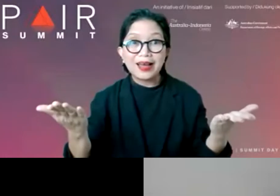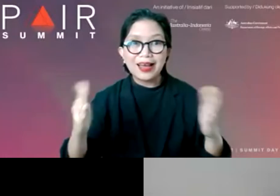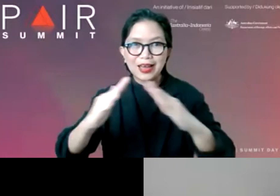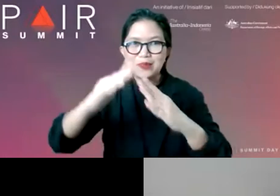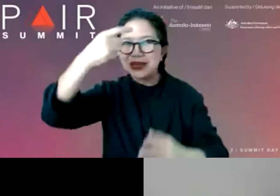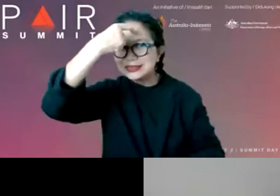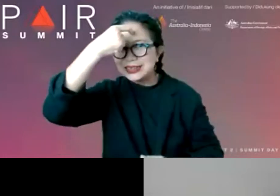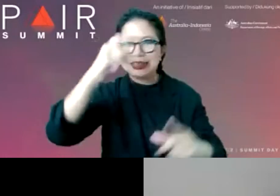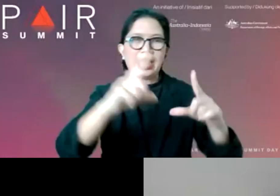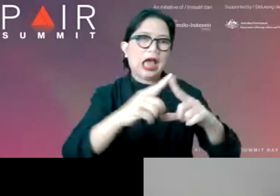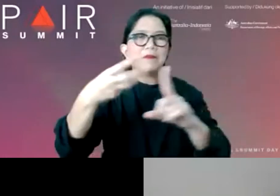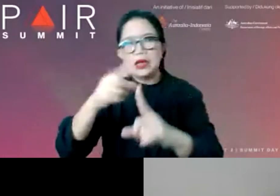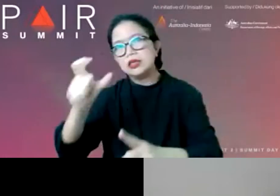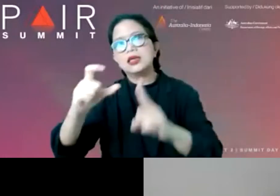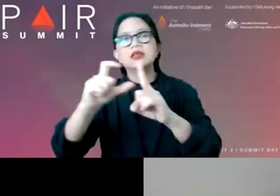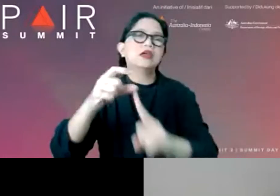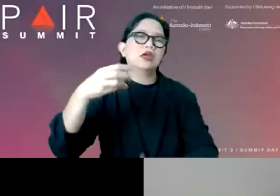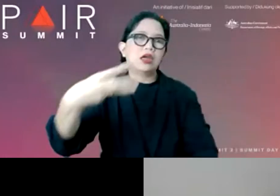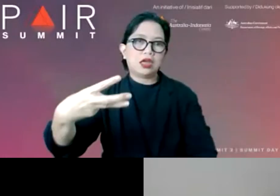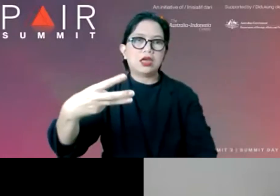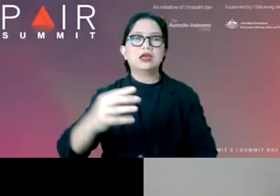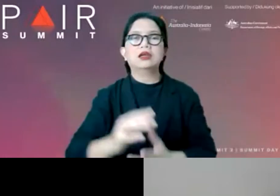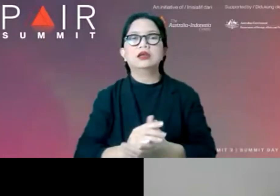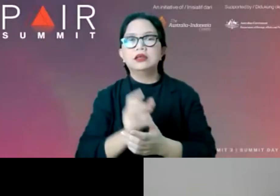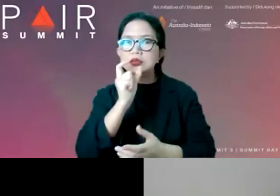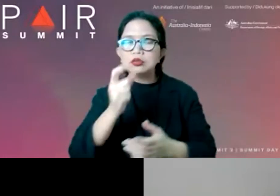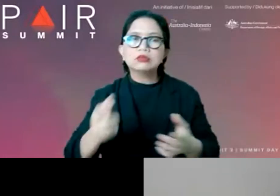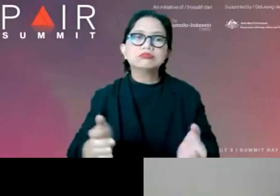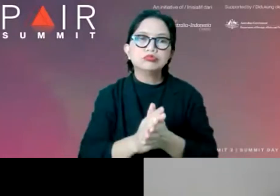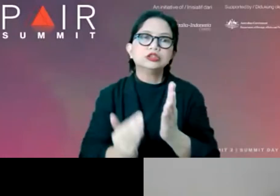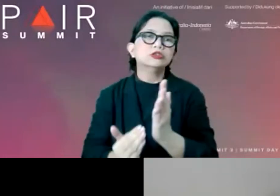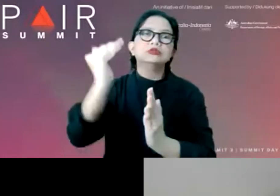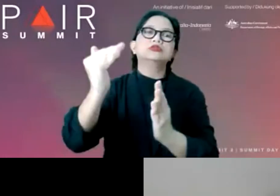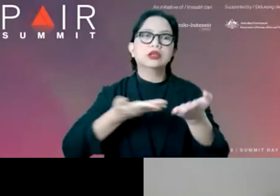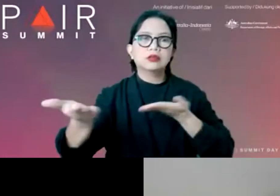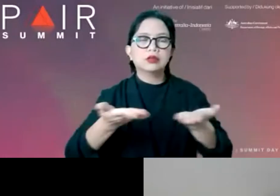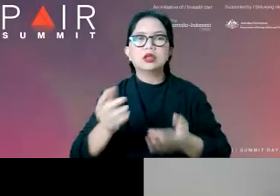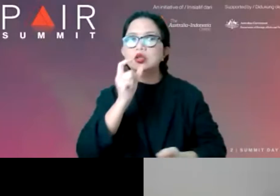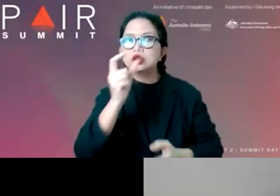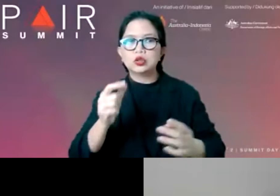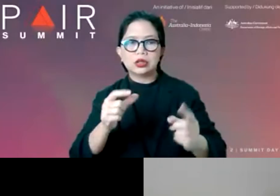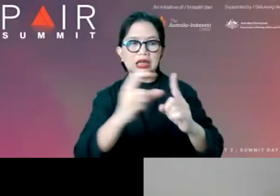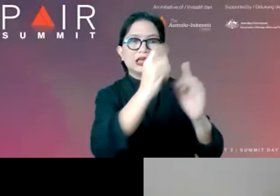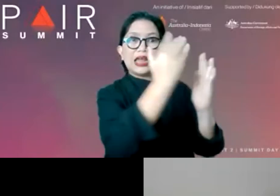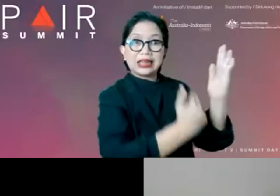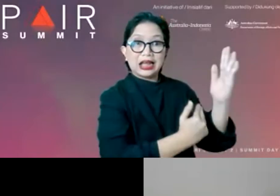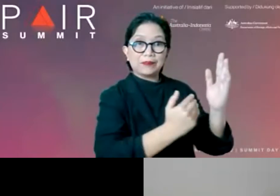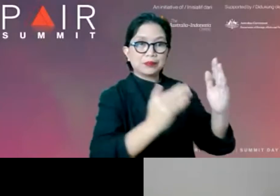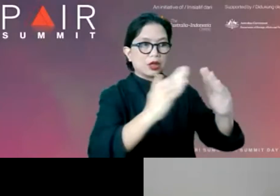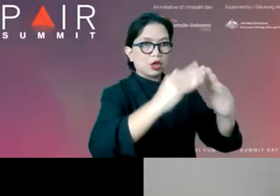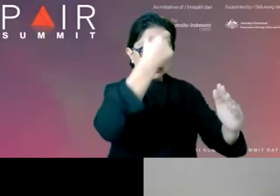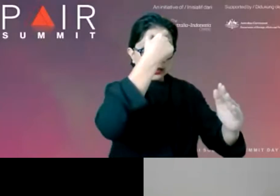technologies. So the issue of connecting data from primary care into the secondary care, it's always